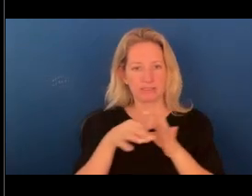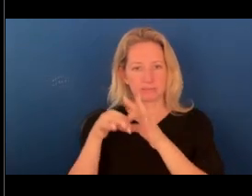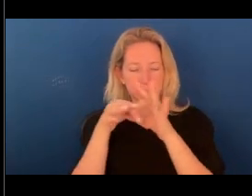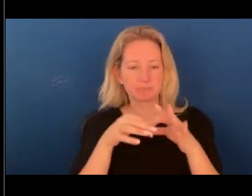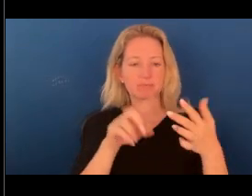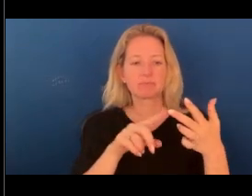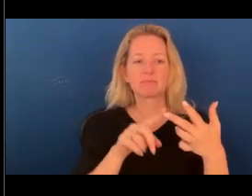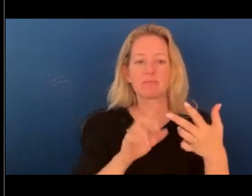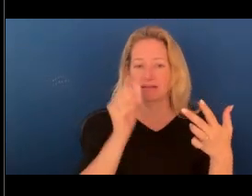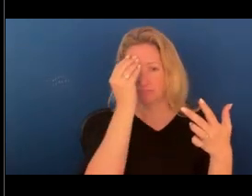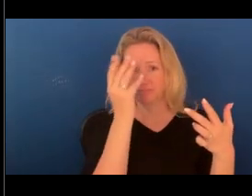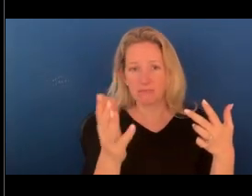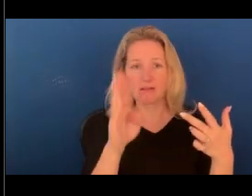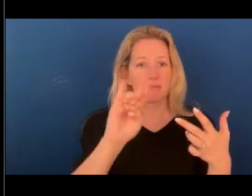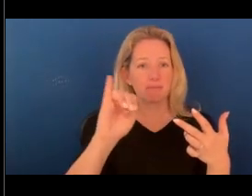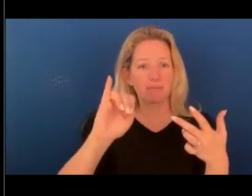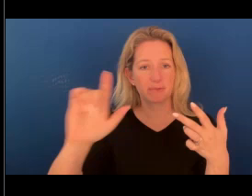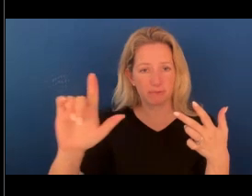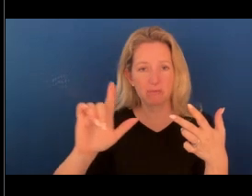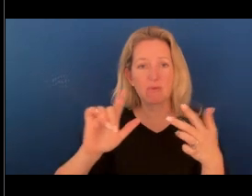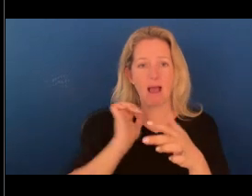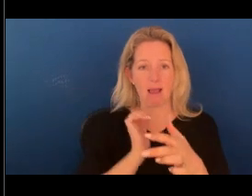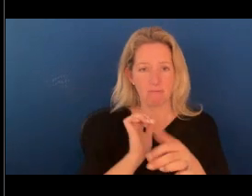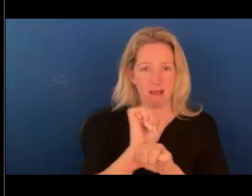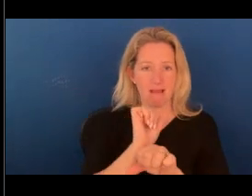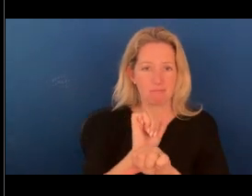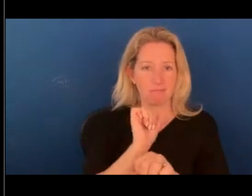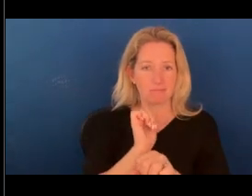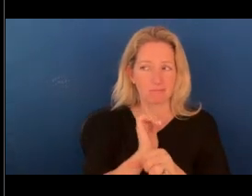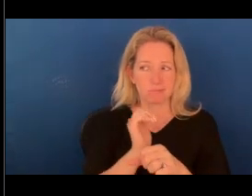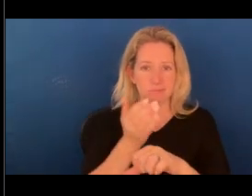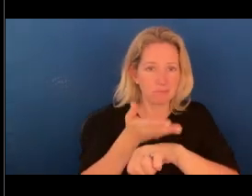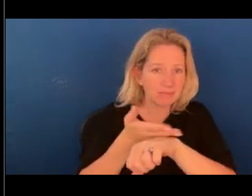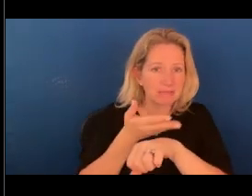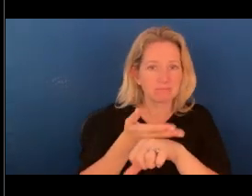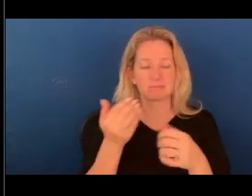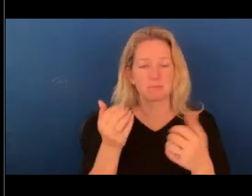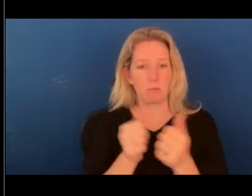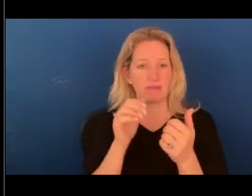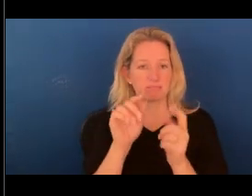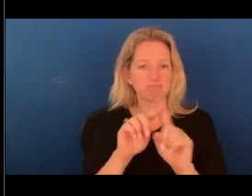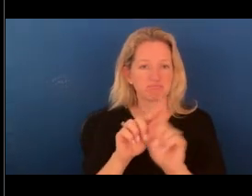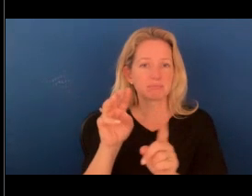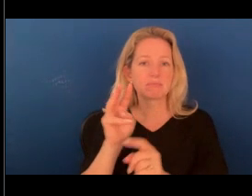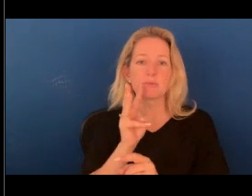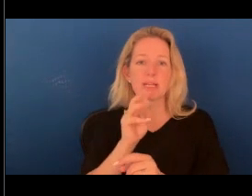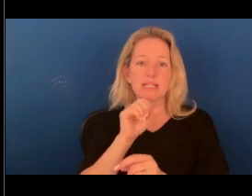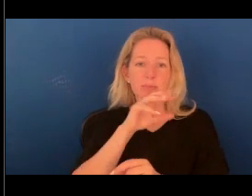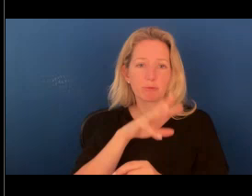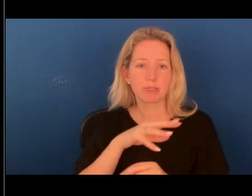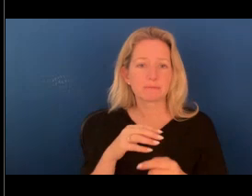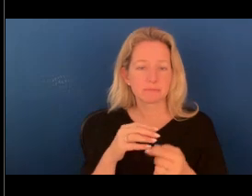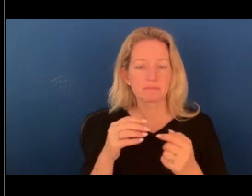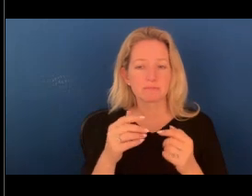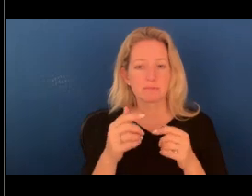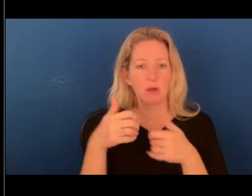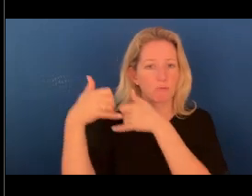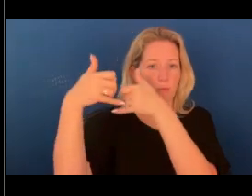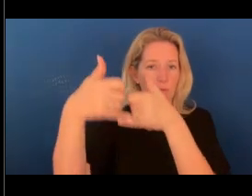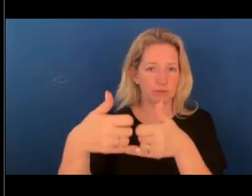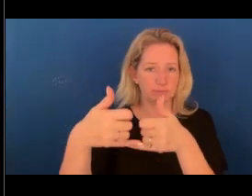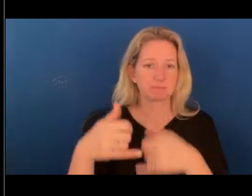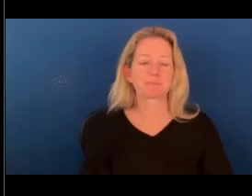under the bipartisan infrastructure law with the Marine Debris Awards. Next slide. So starting with the program background,